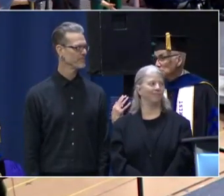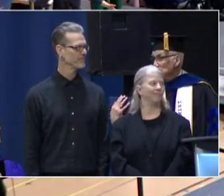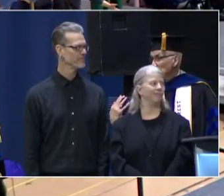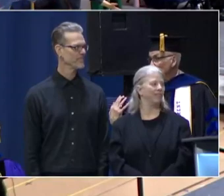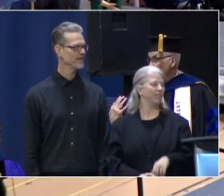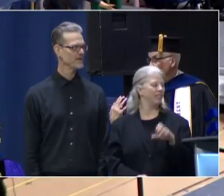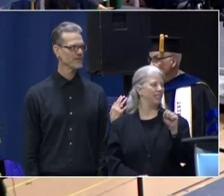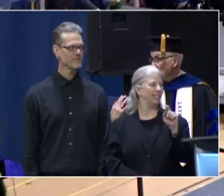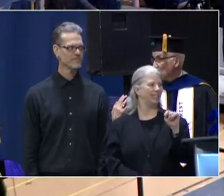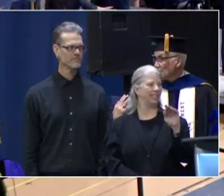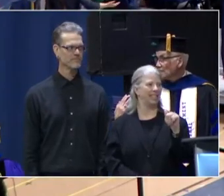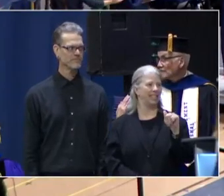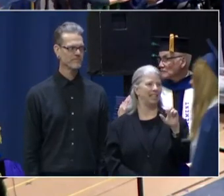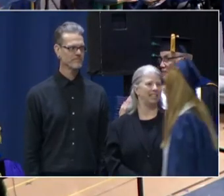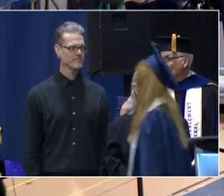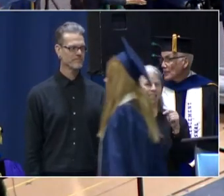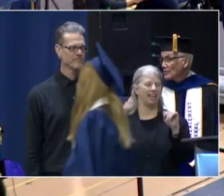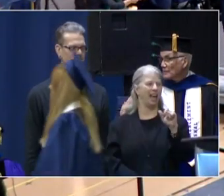Sutini Sirkao.